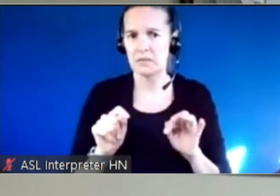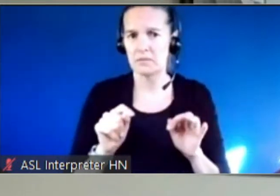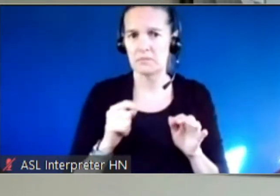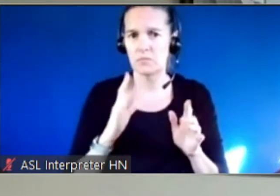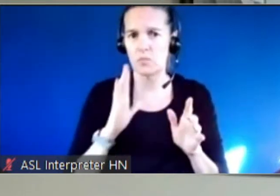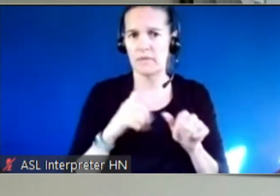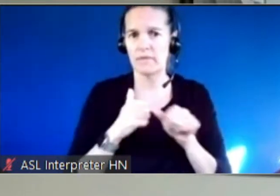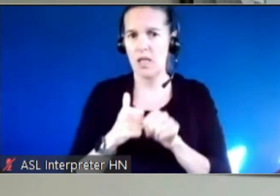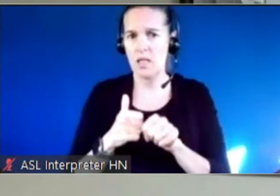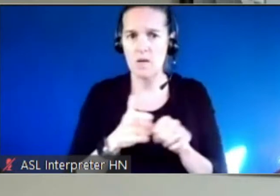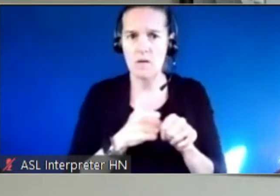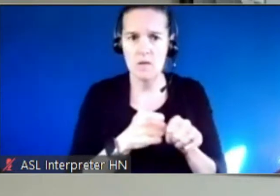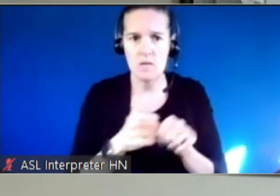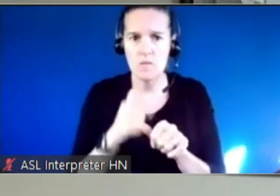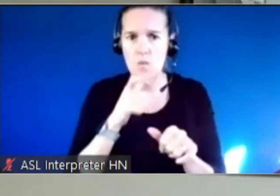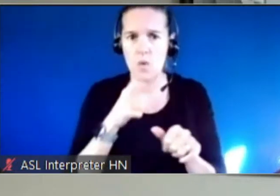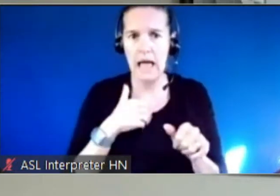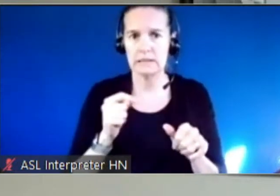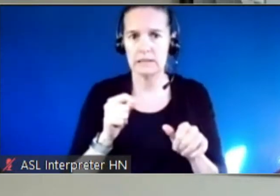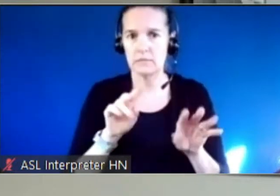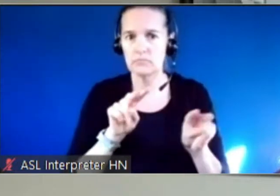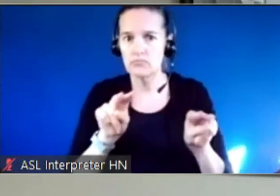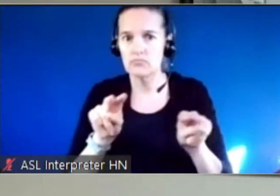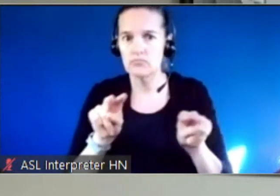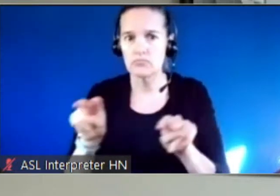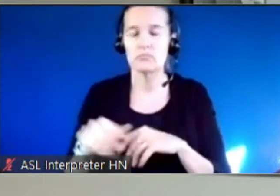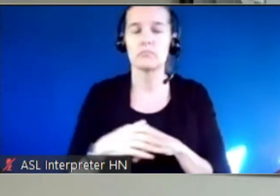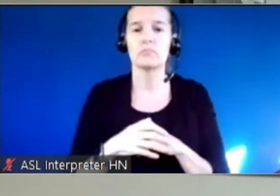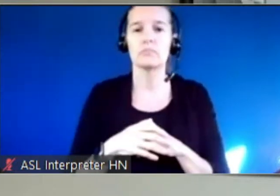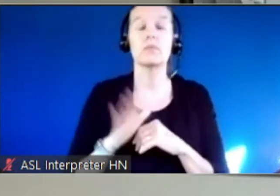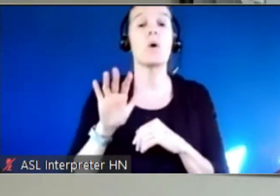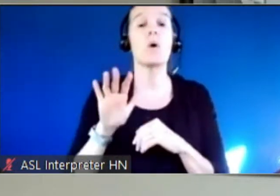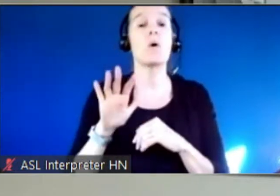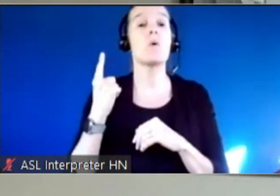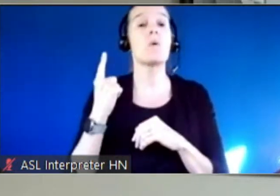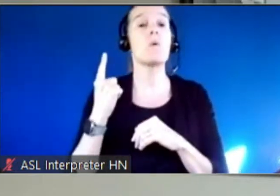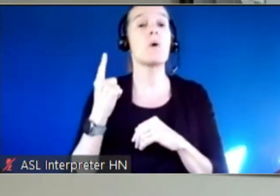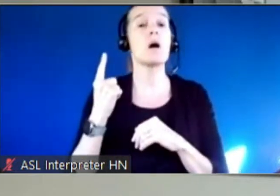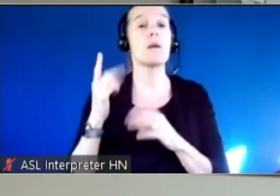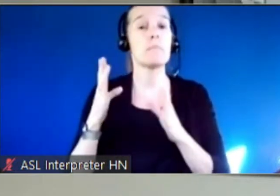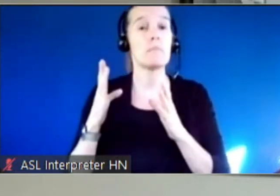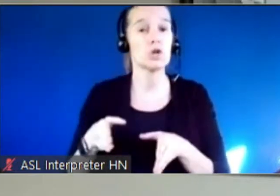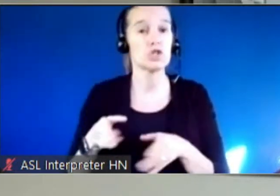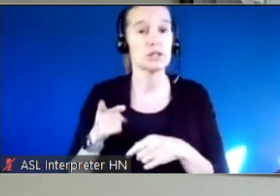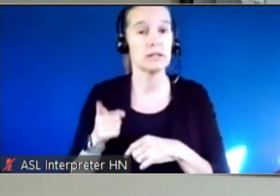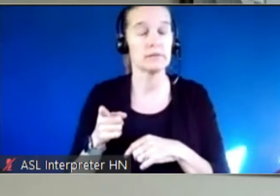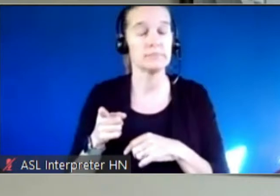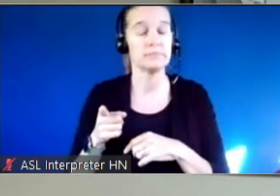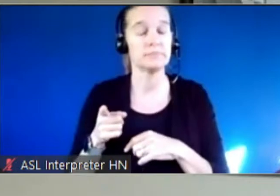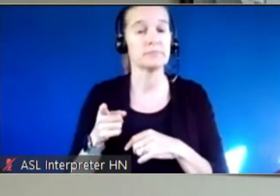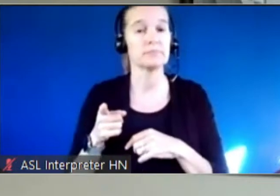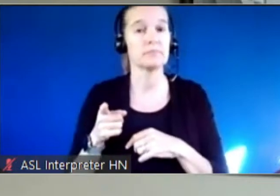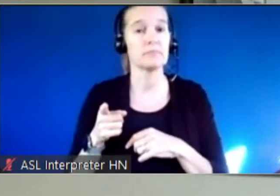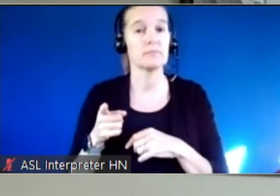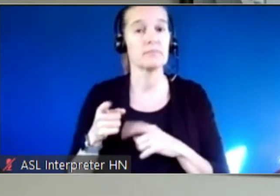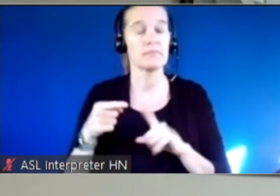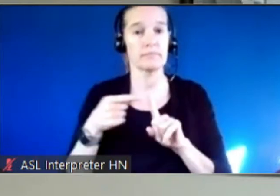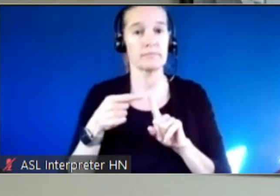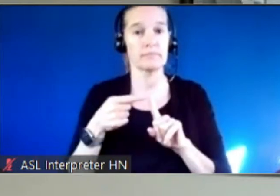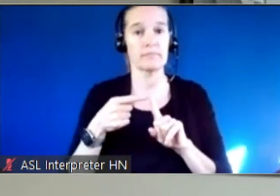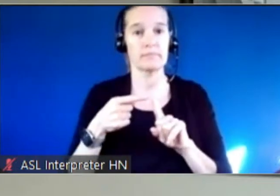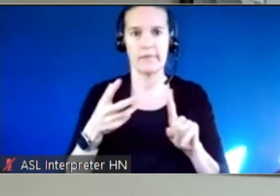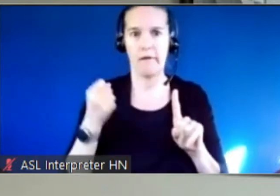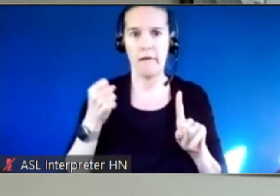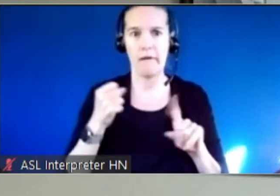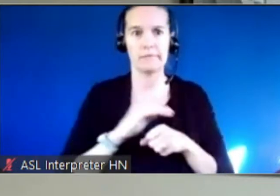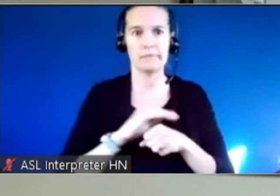that one of the individuals who was a key index case